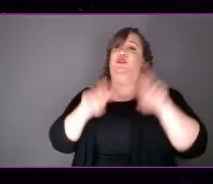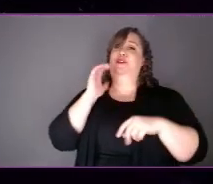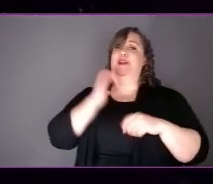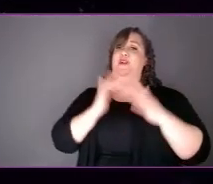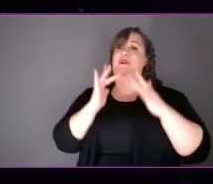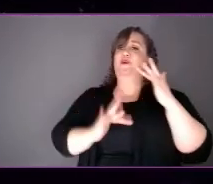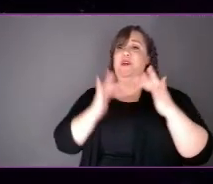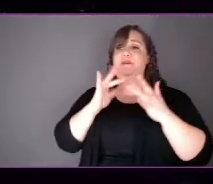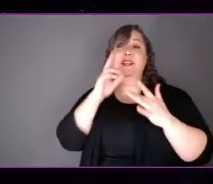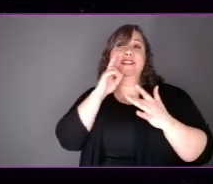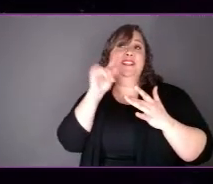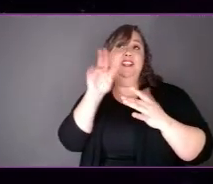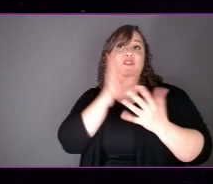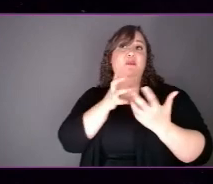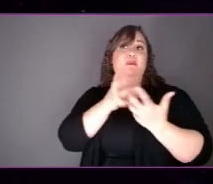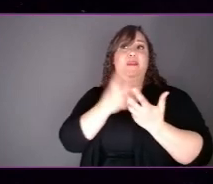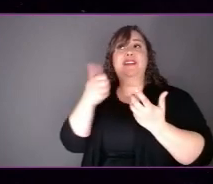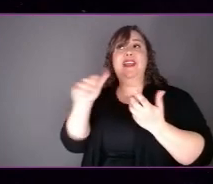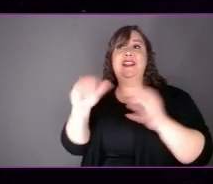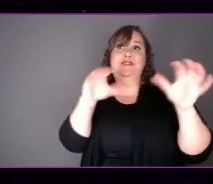other categories as well.